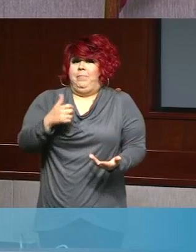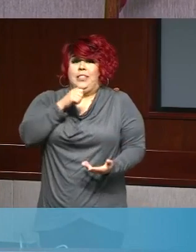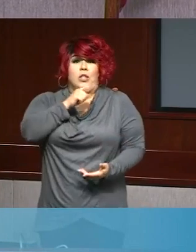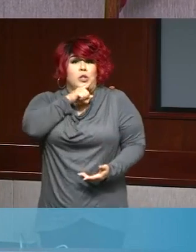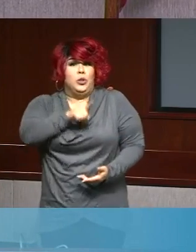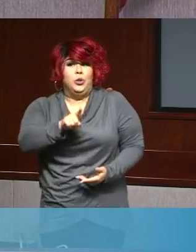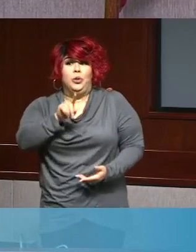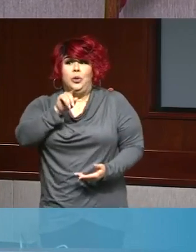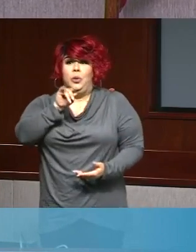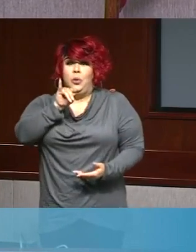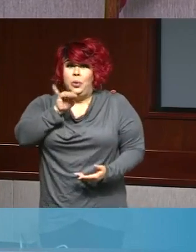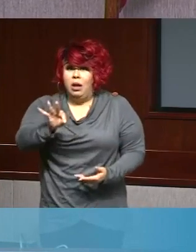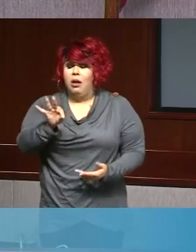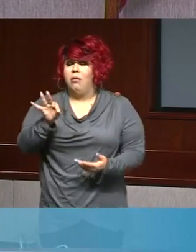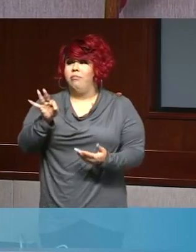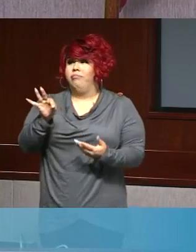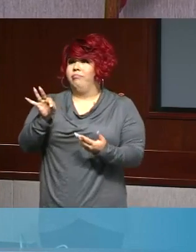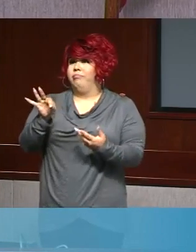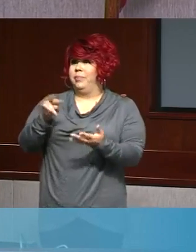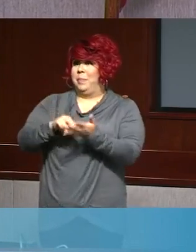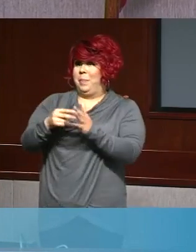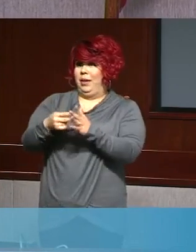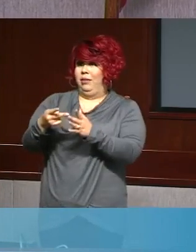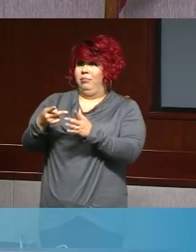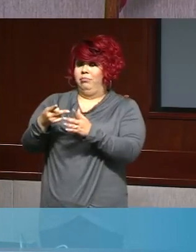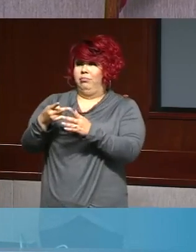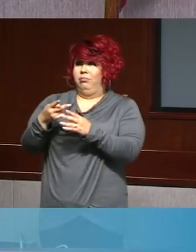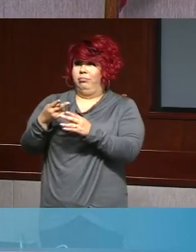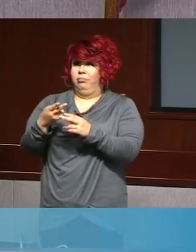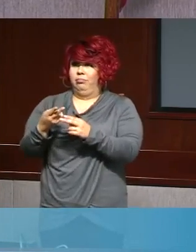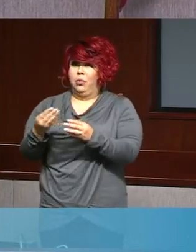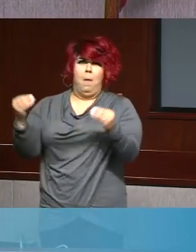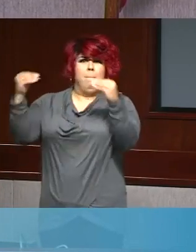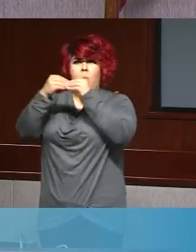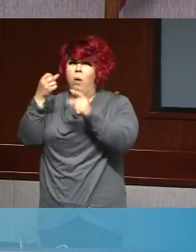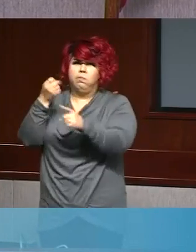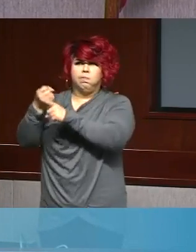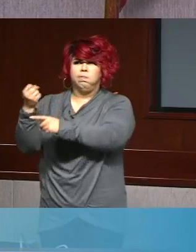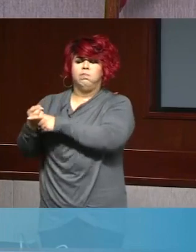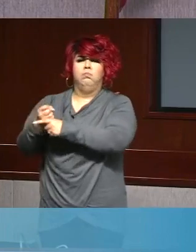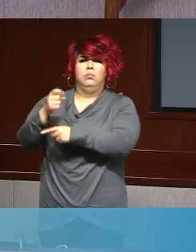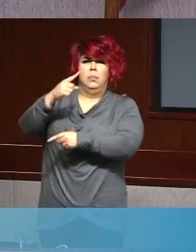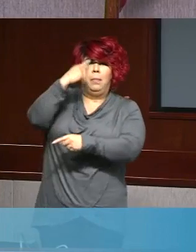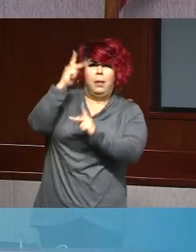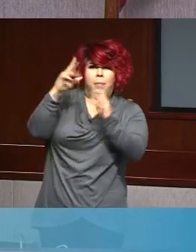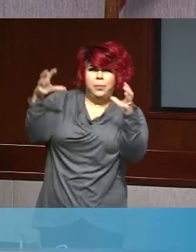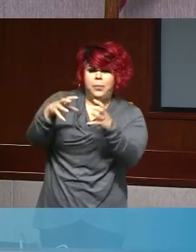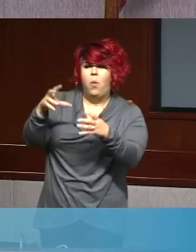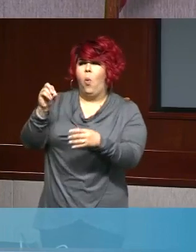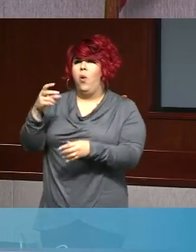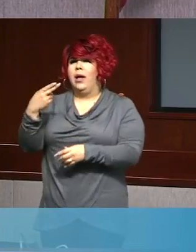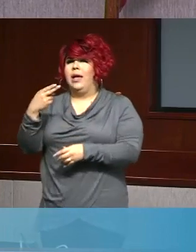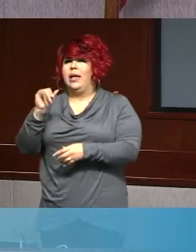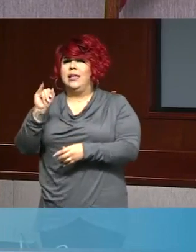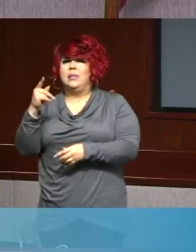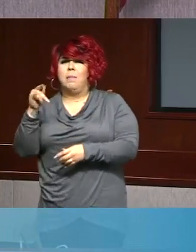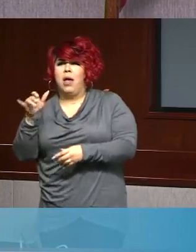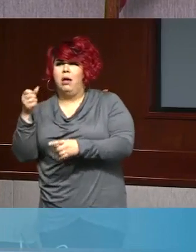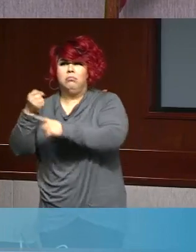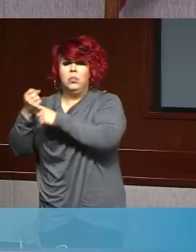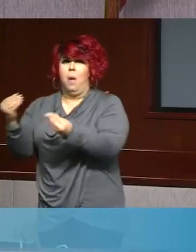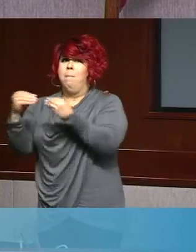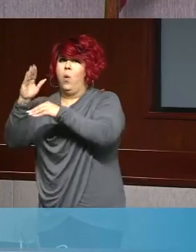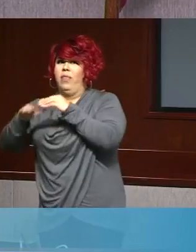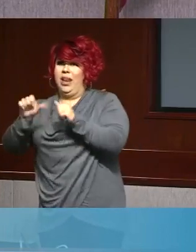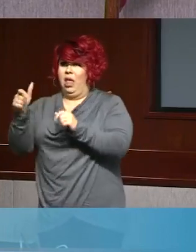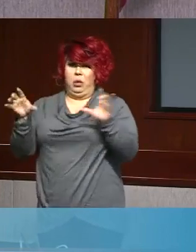will impact any of our any of the Hispanic population or the Black population greater than any of the other